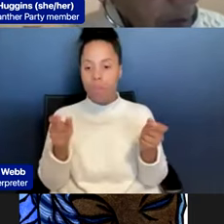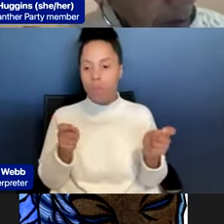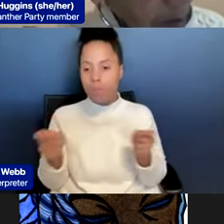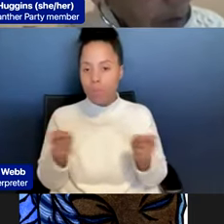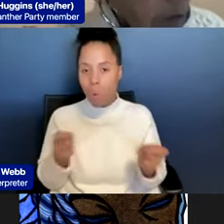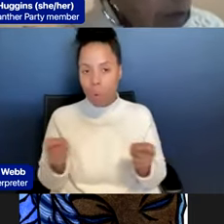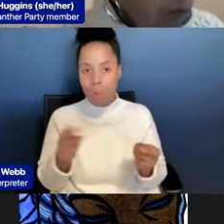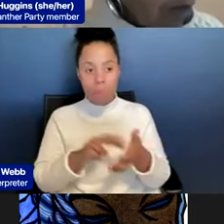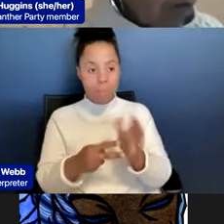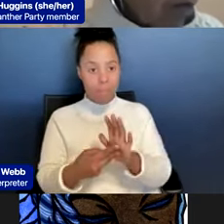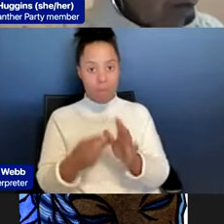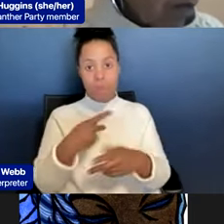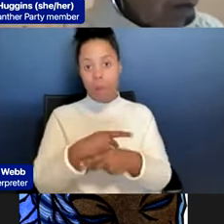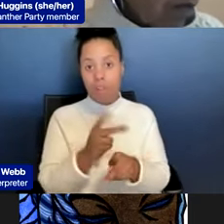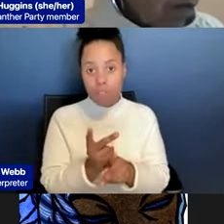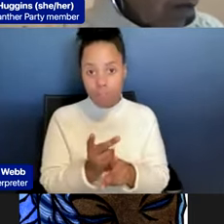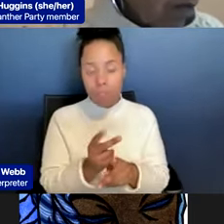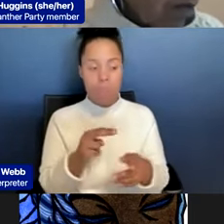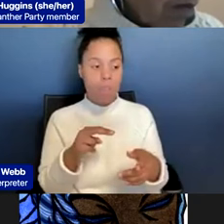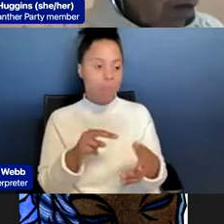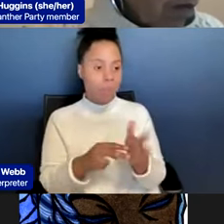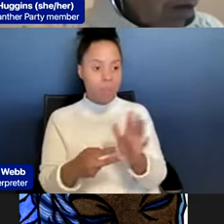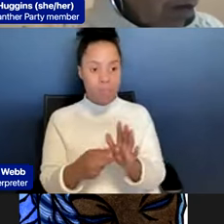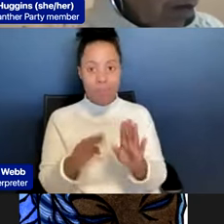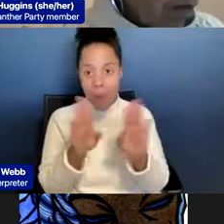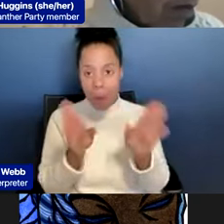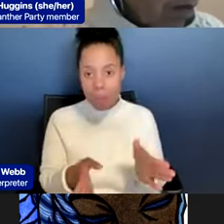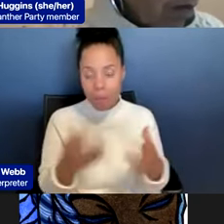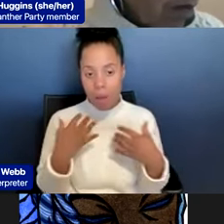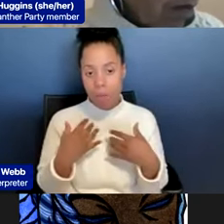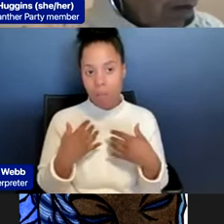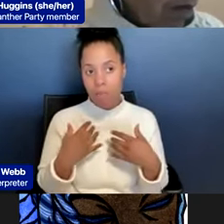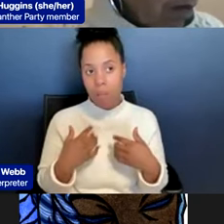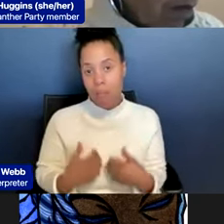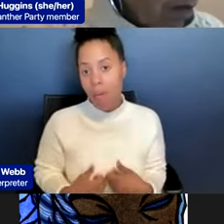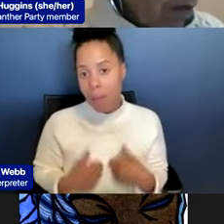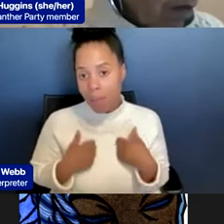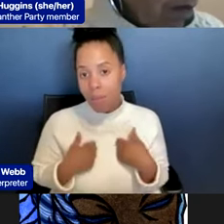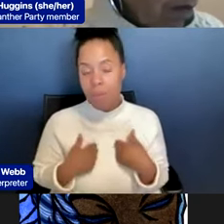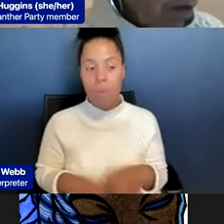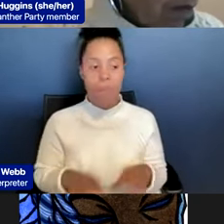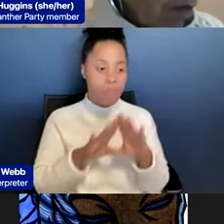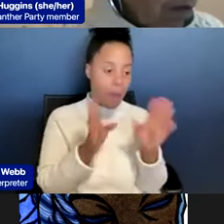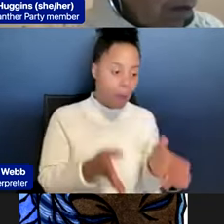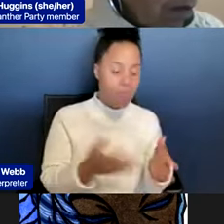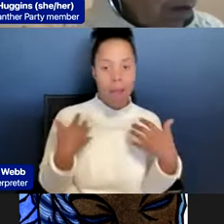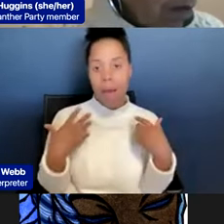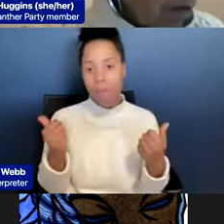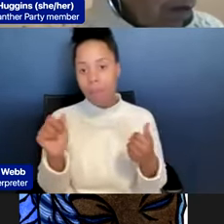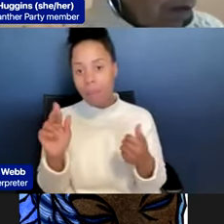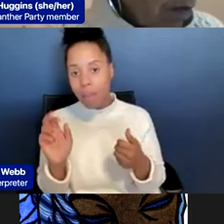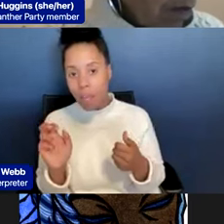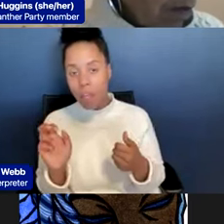of the means of life, whether it be housing, healthcare, or the economy, would mean to the vast majority of the